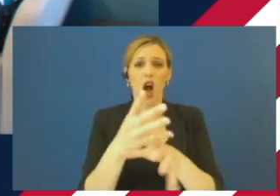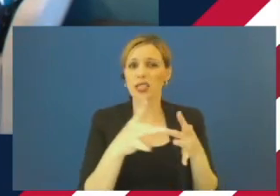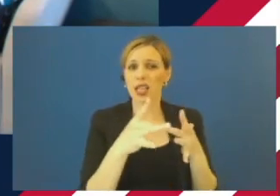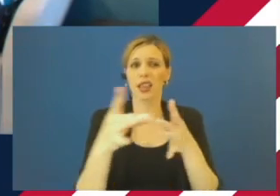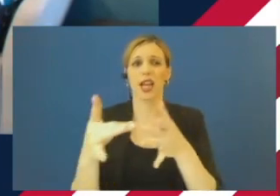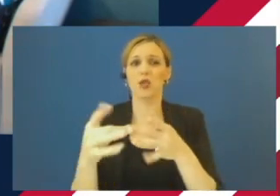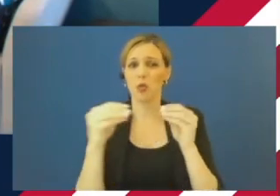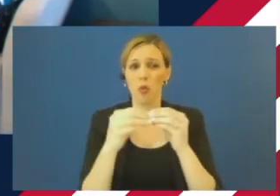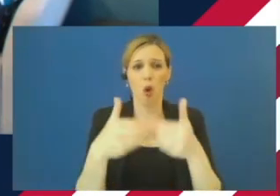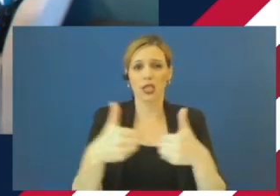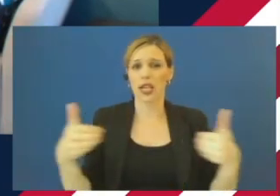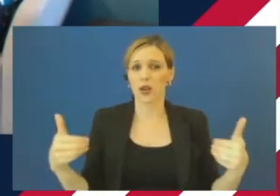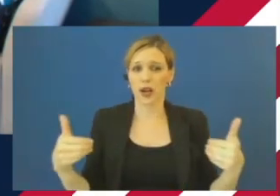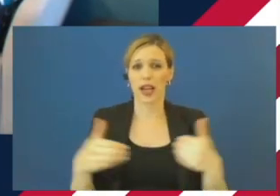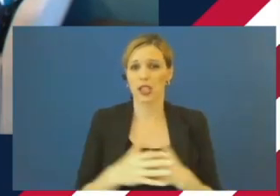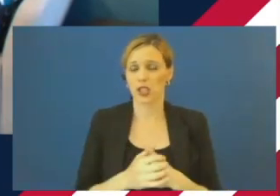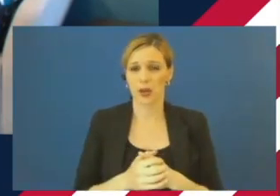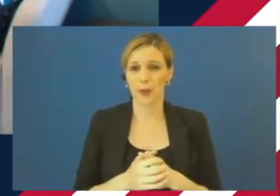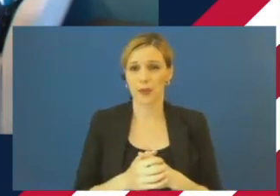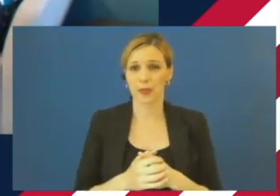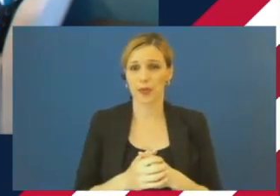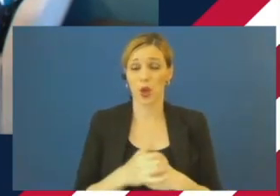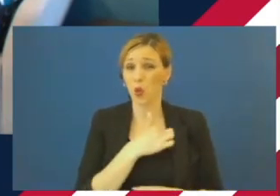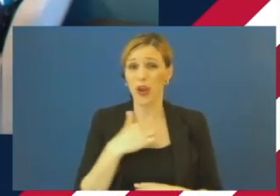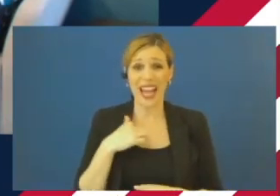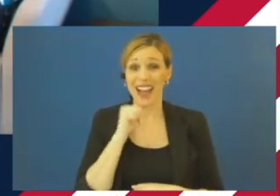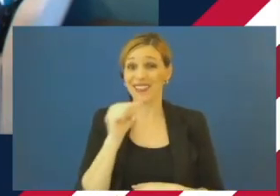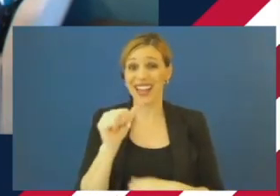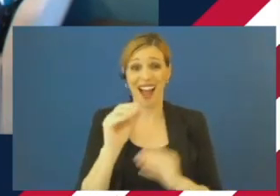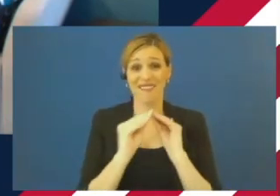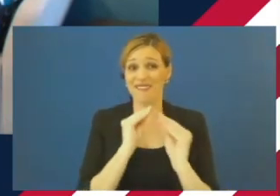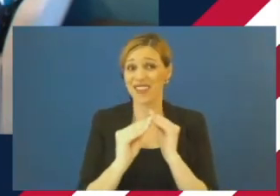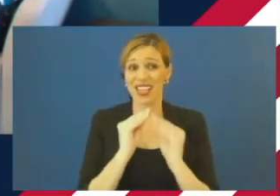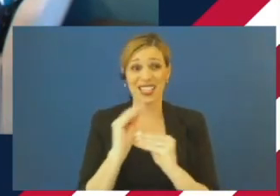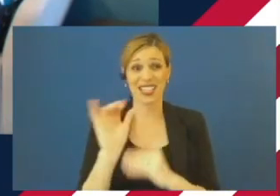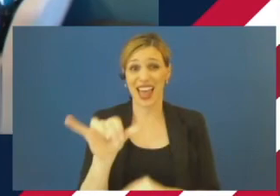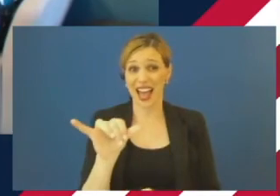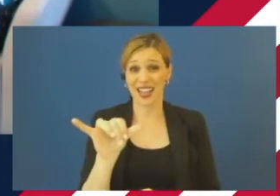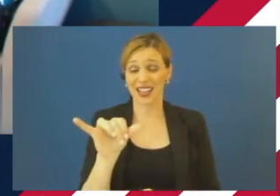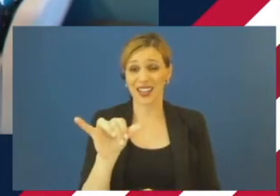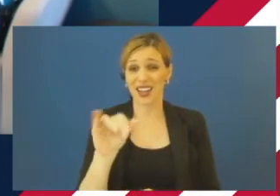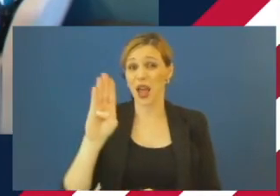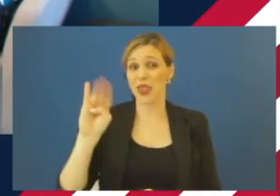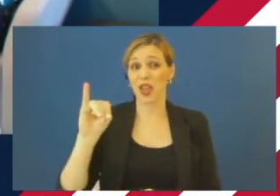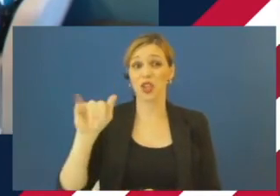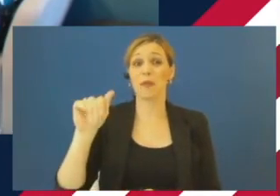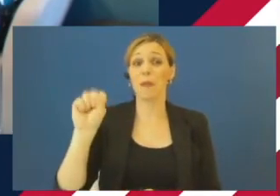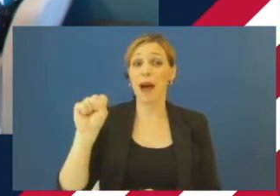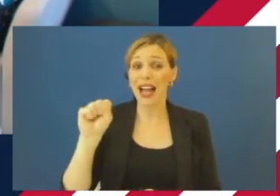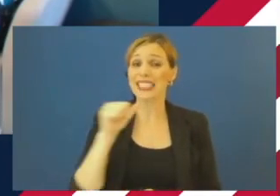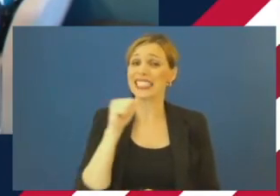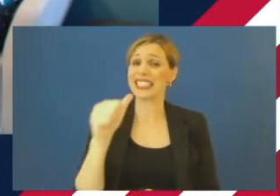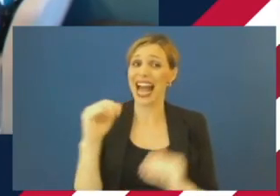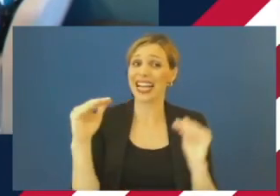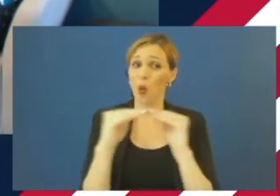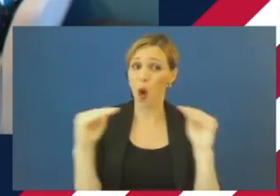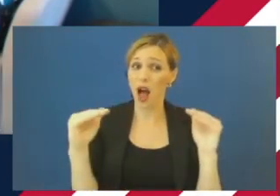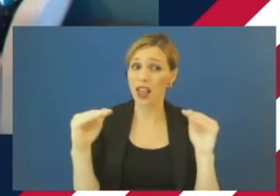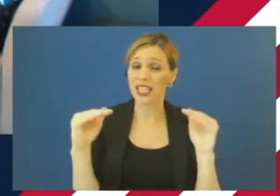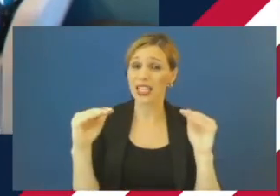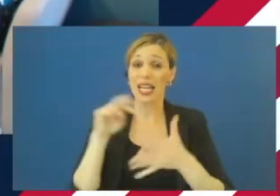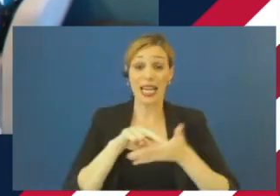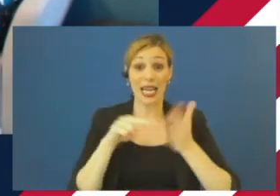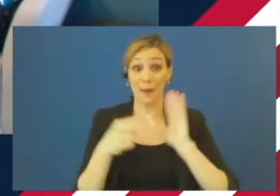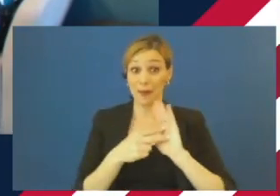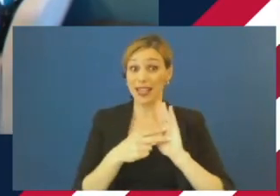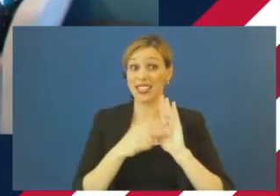unfortunately, because we haven't dismantled those structures of bias and inequality, the discriminatory outcomes are